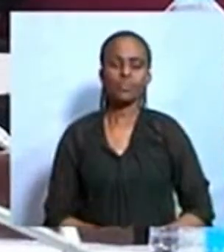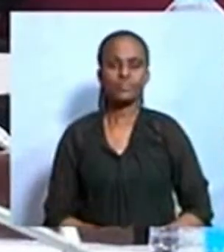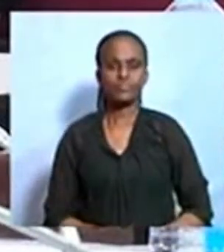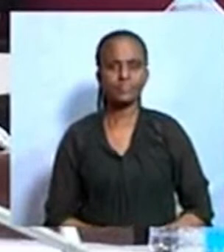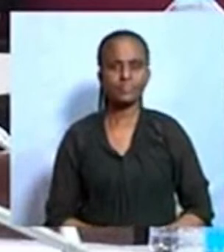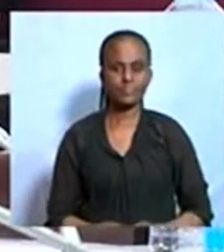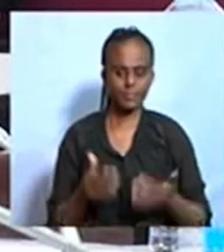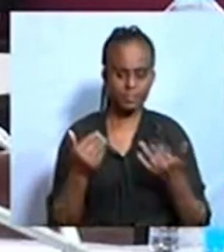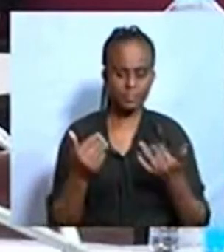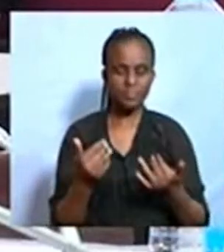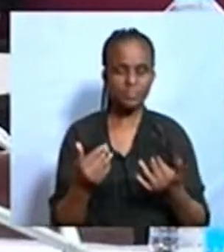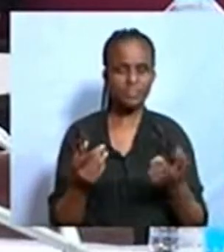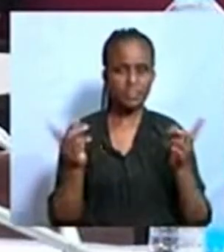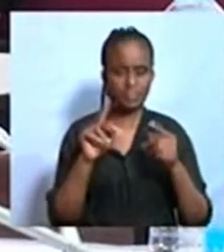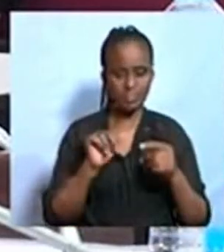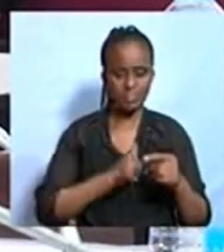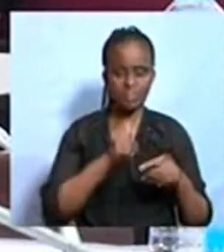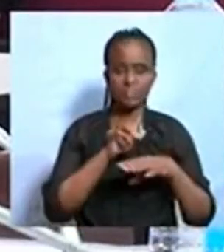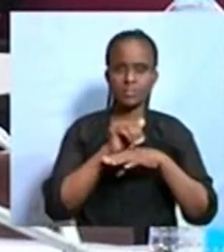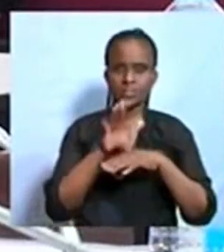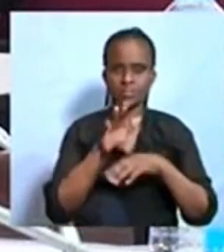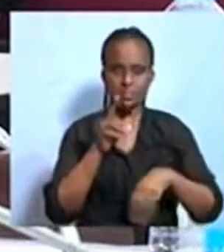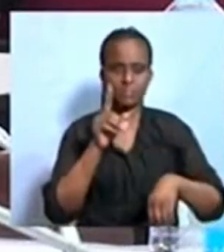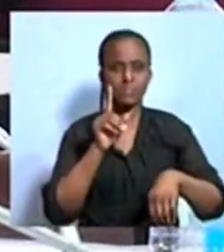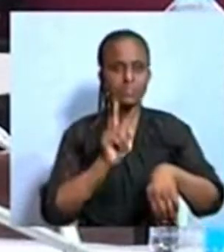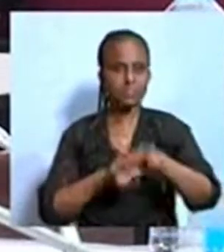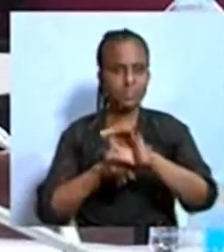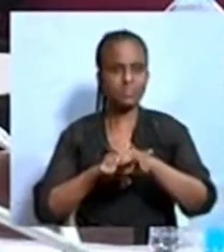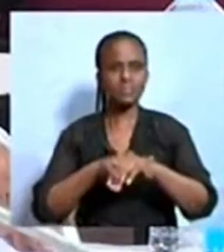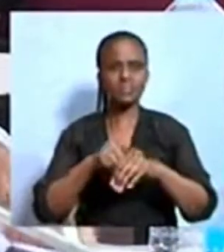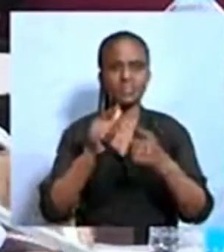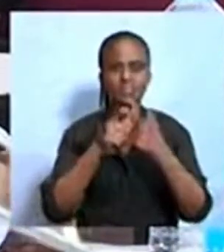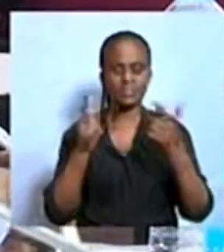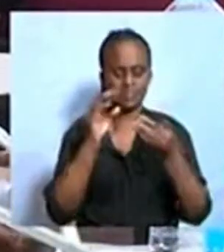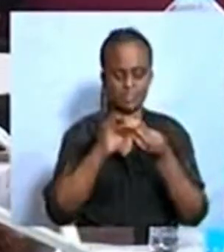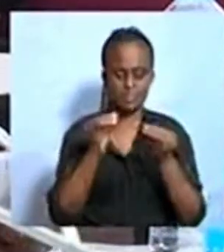Now, when we sent away that huge number, and that